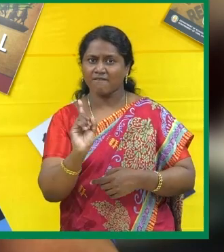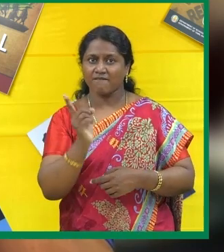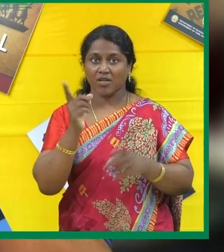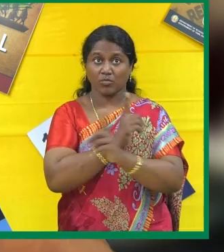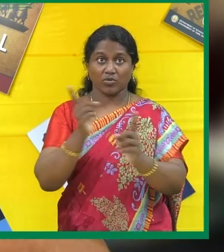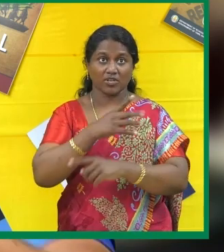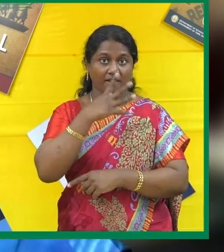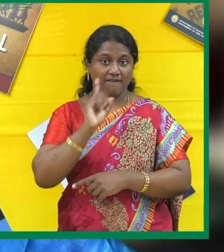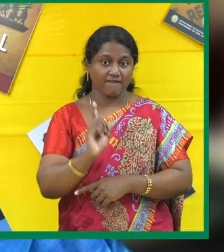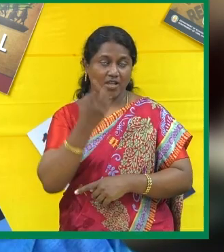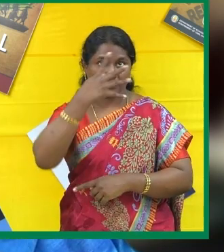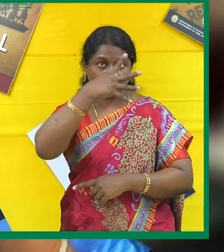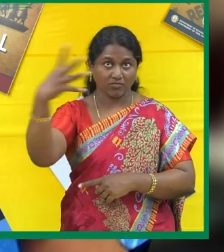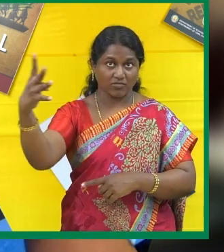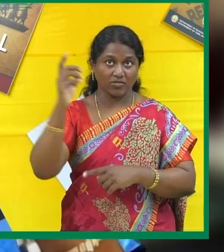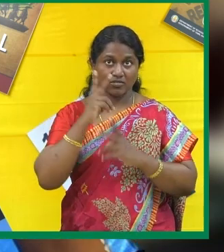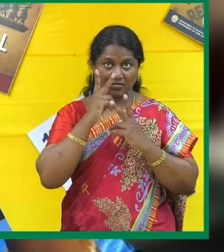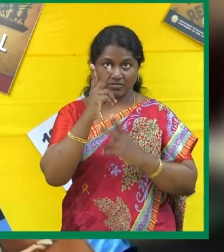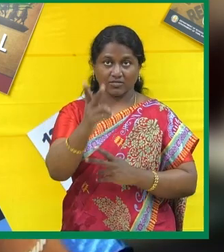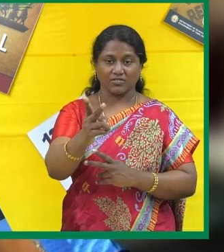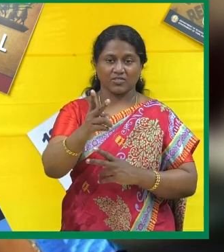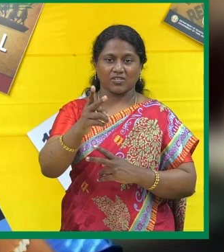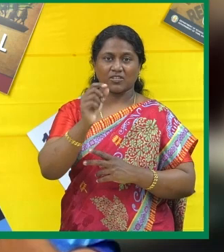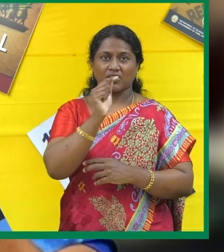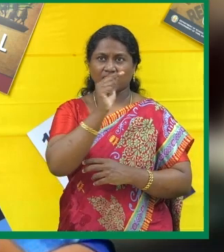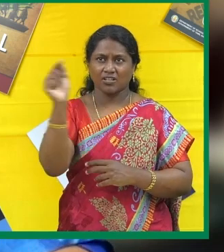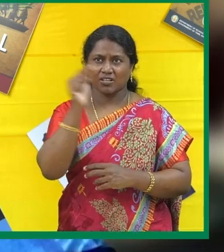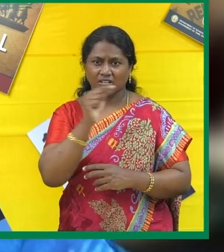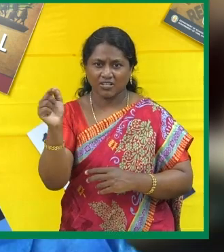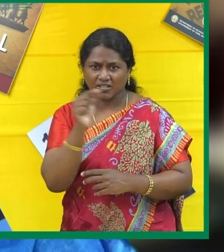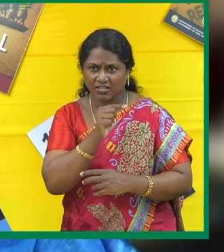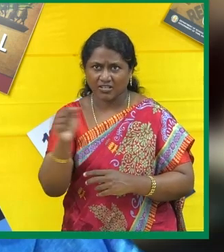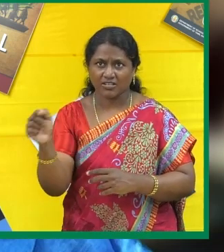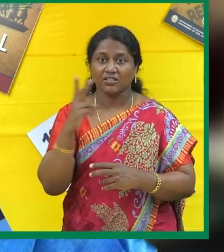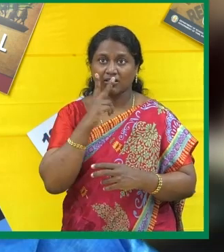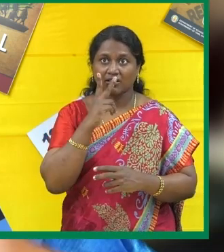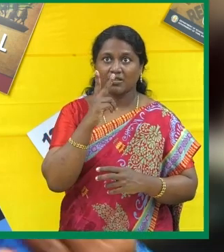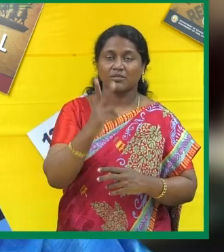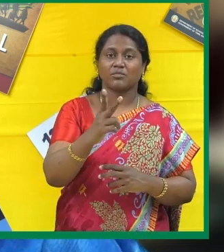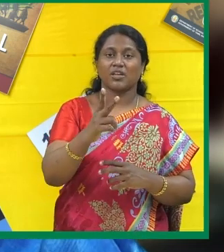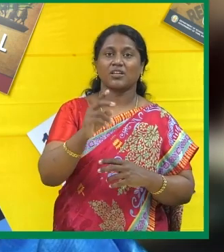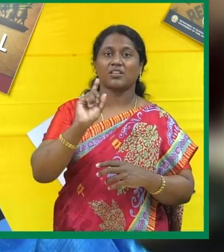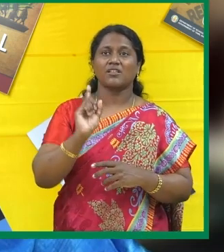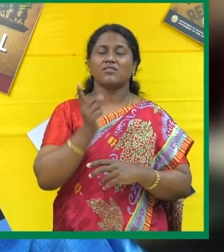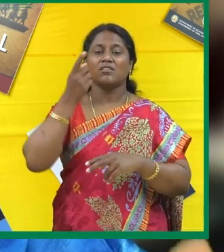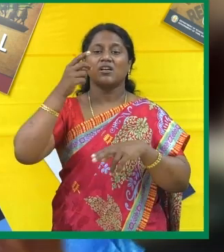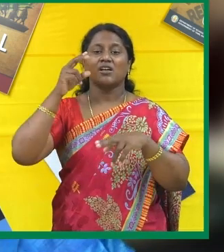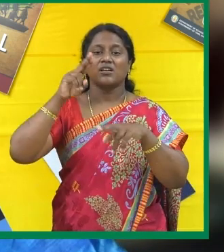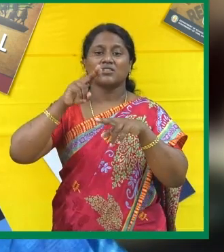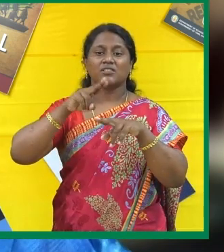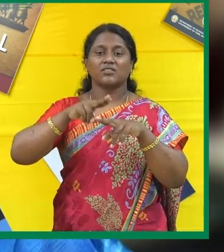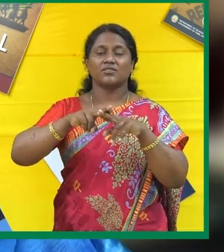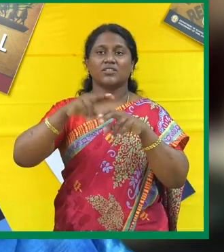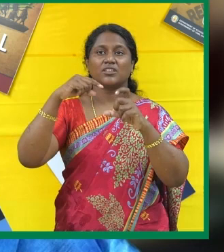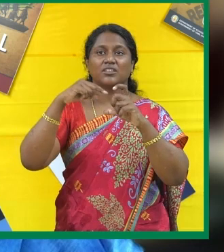but live my life from year to year with forward face and unreluctant soul. Not hurrying to, not turning